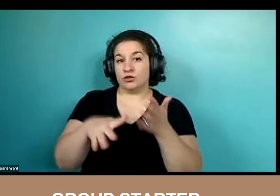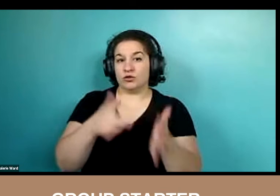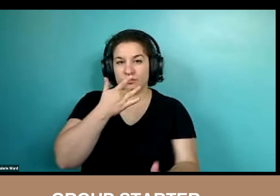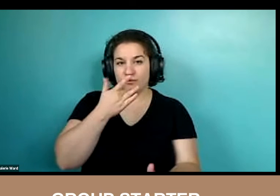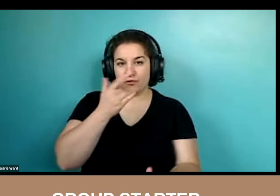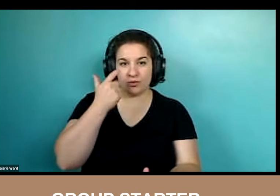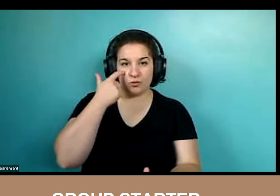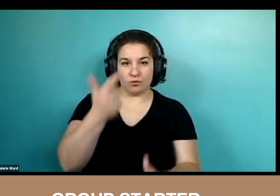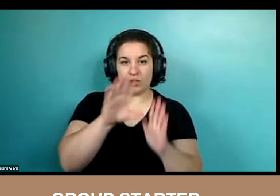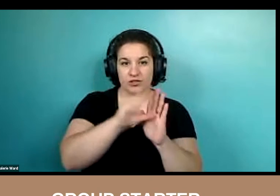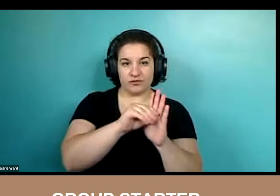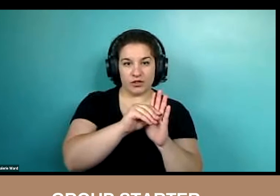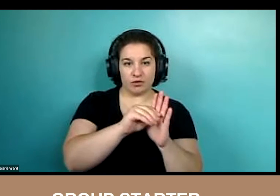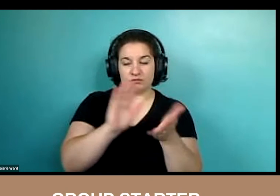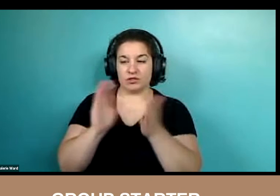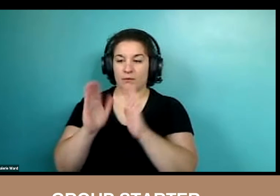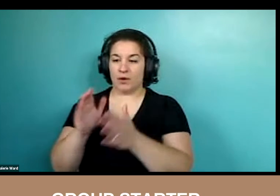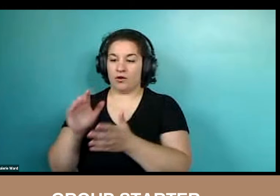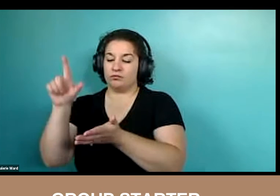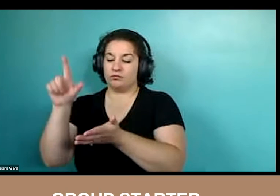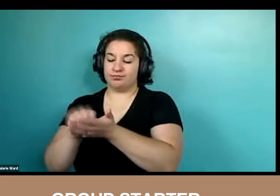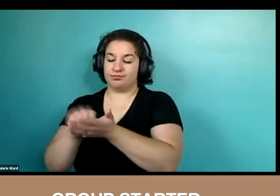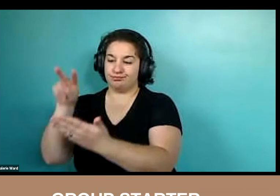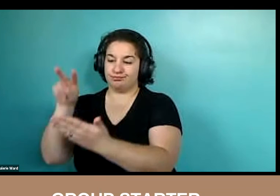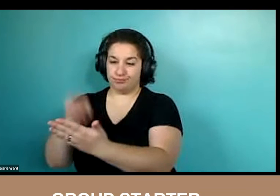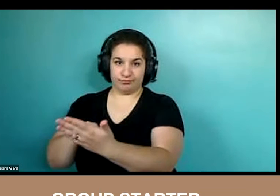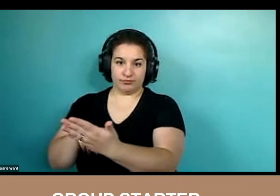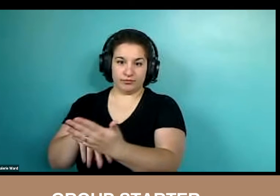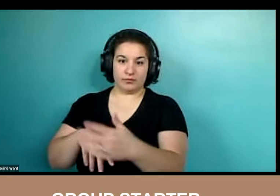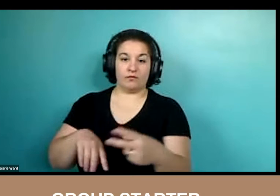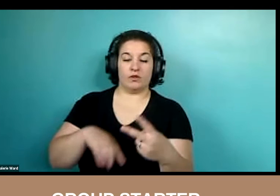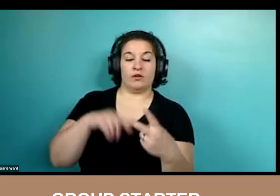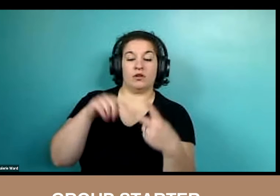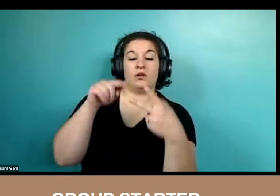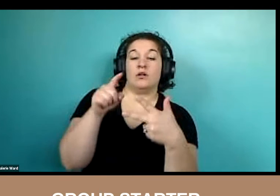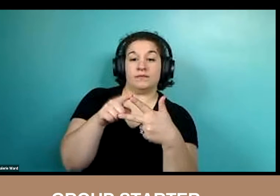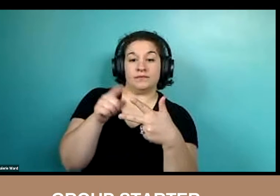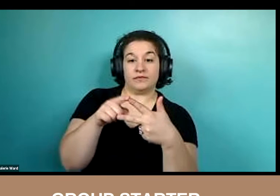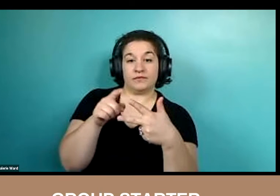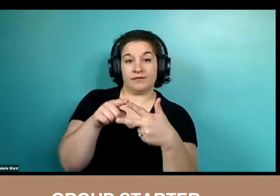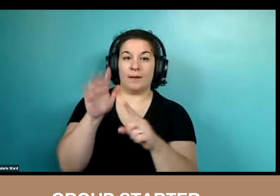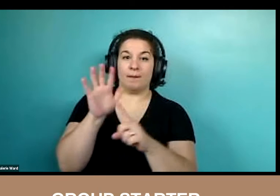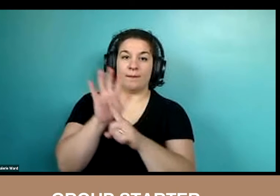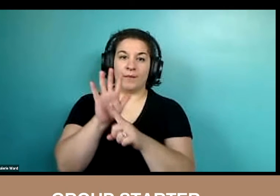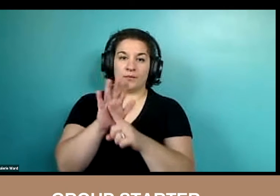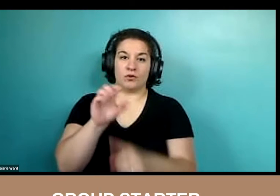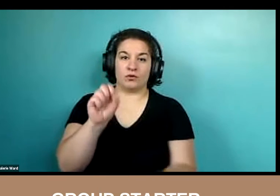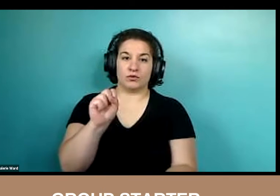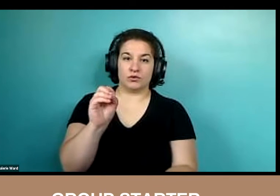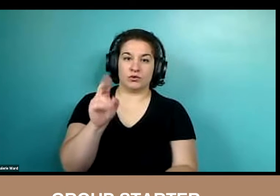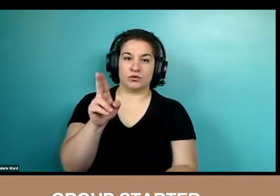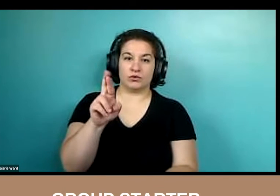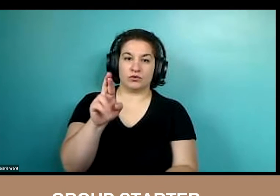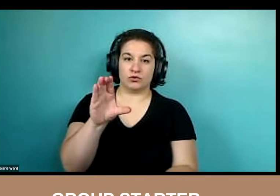or an article. Secondly, a popular source. Haha, library jargon. Yeah, I won't say popular source, no. I'm